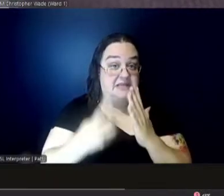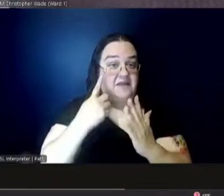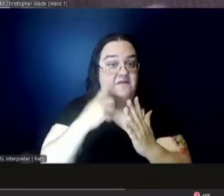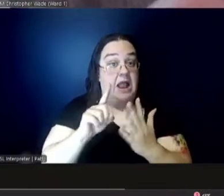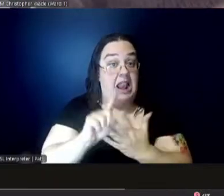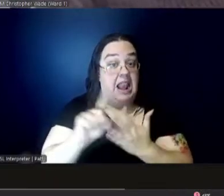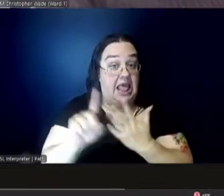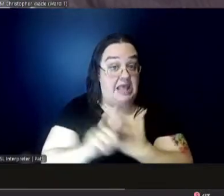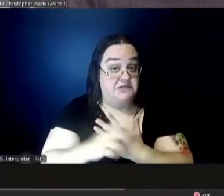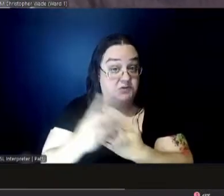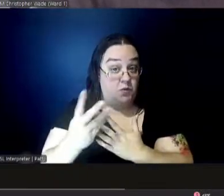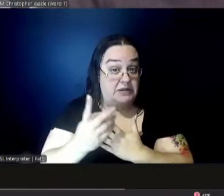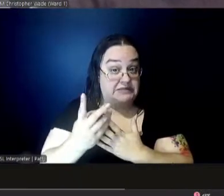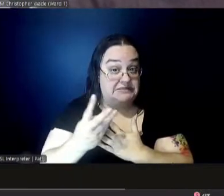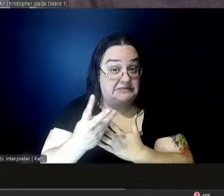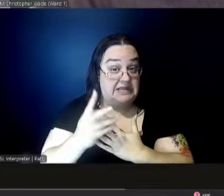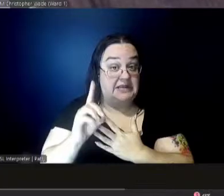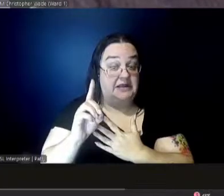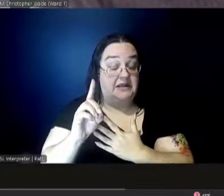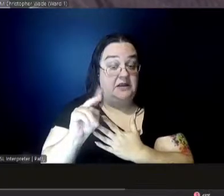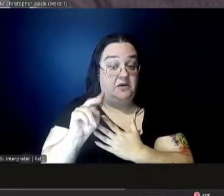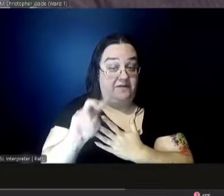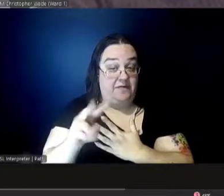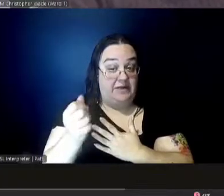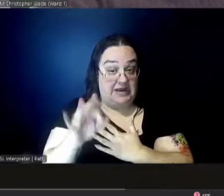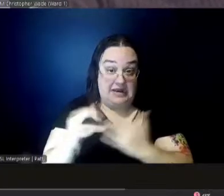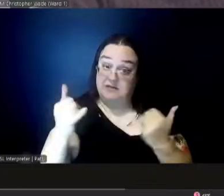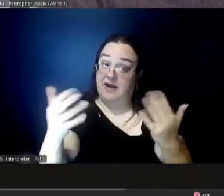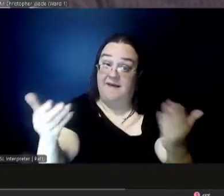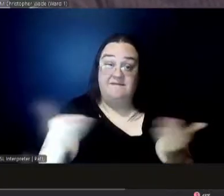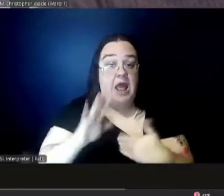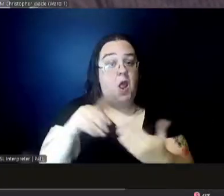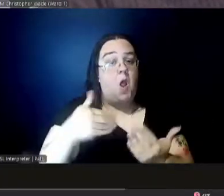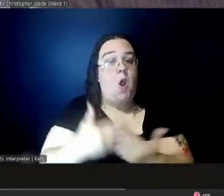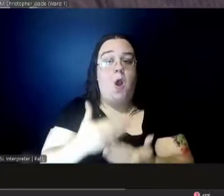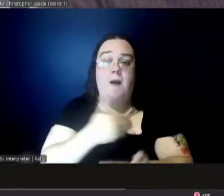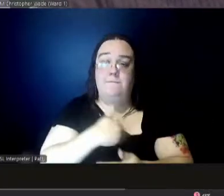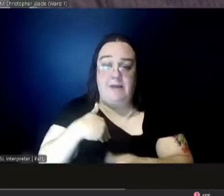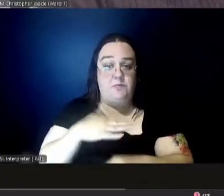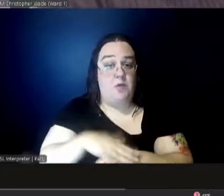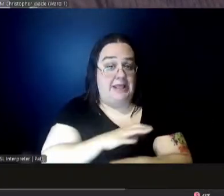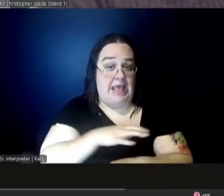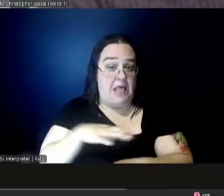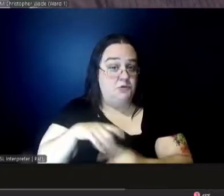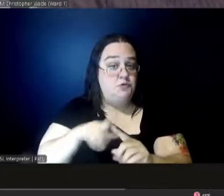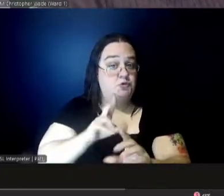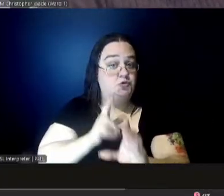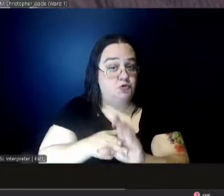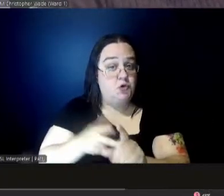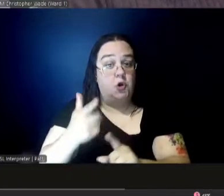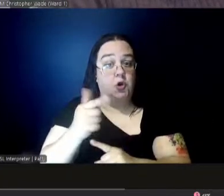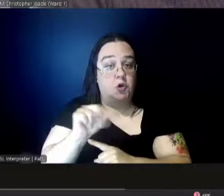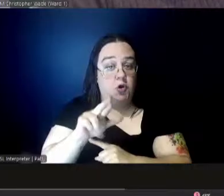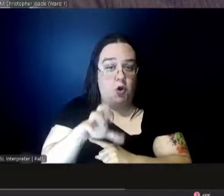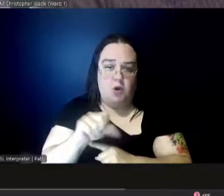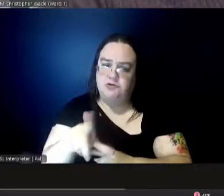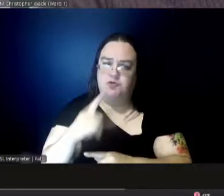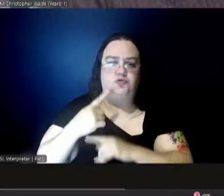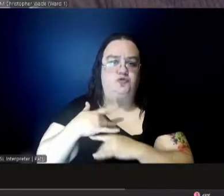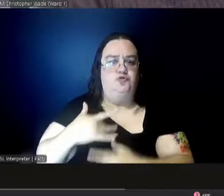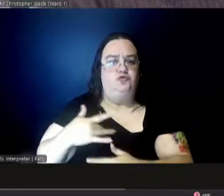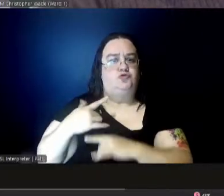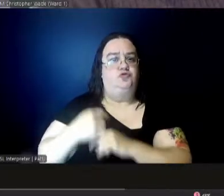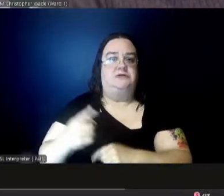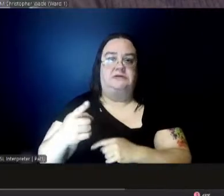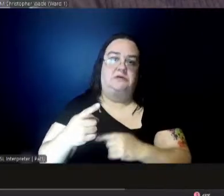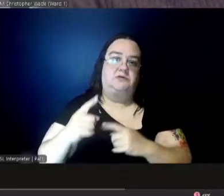the 19th, and so invite all council members to join. Councilmember Garces has traditionally been the ringleader there,